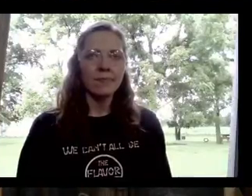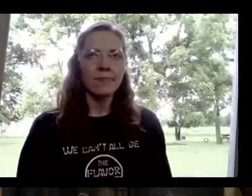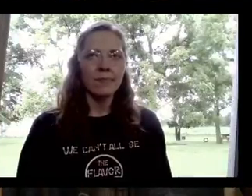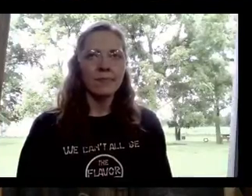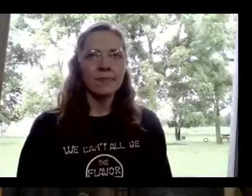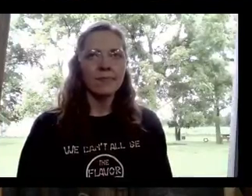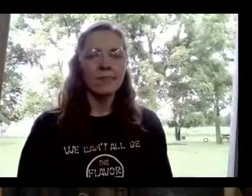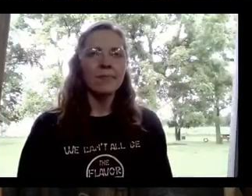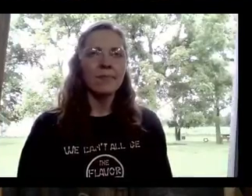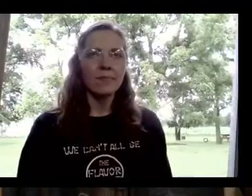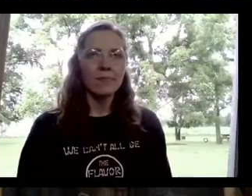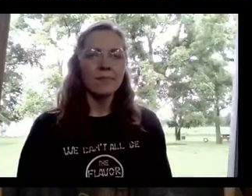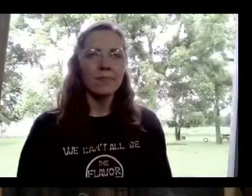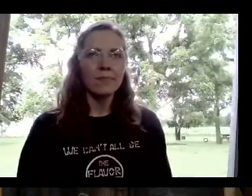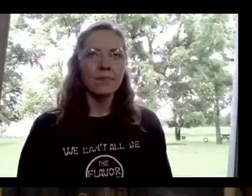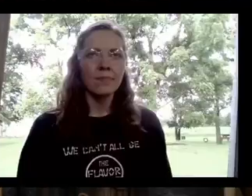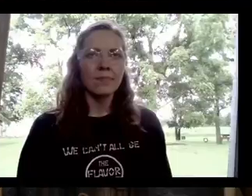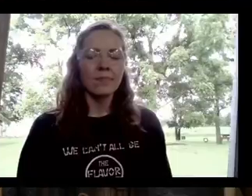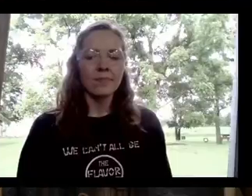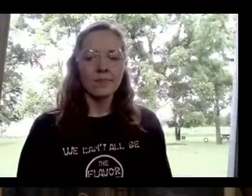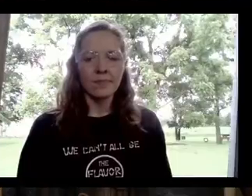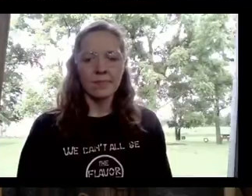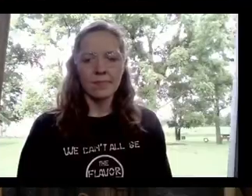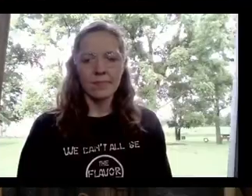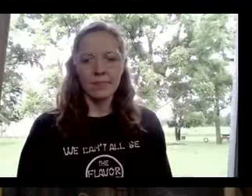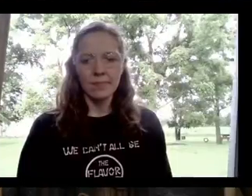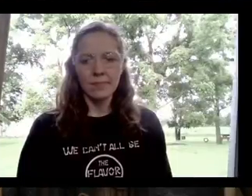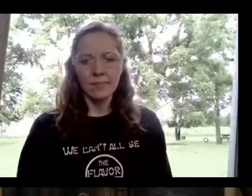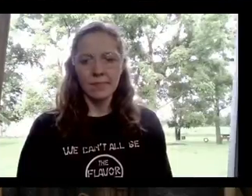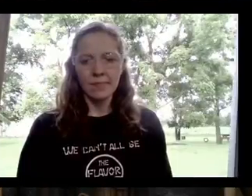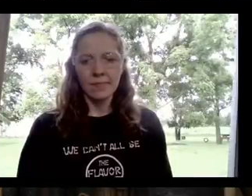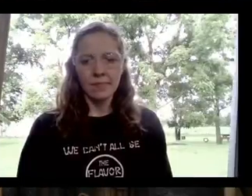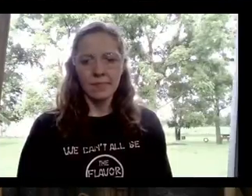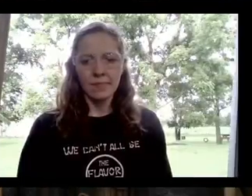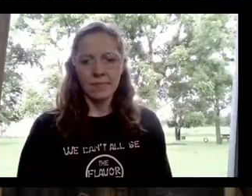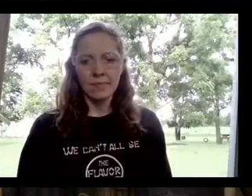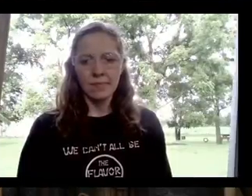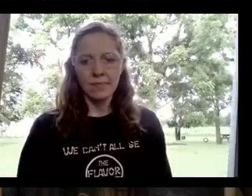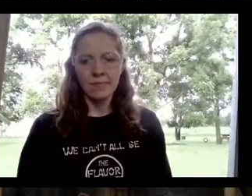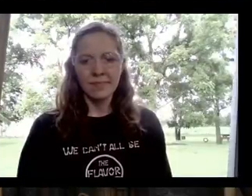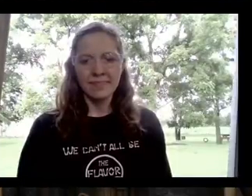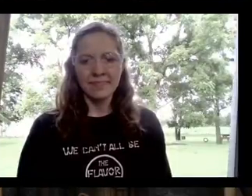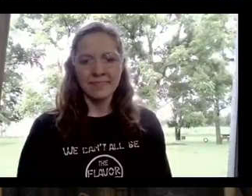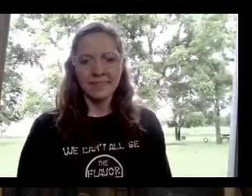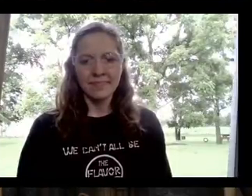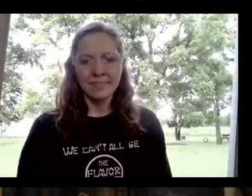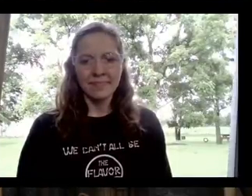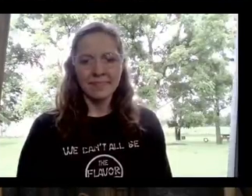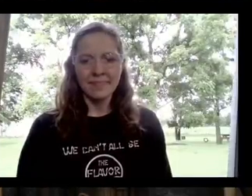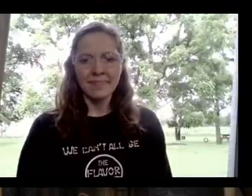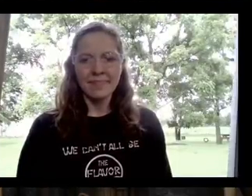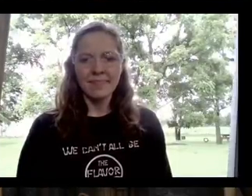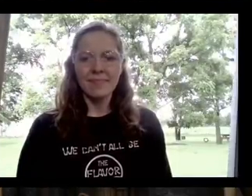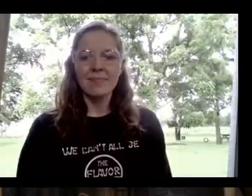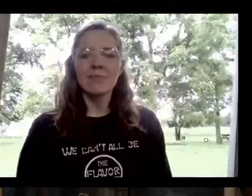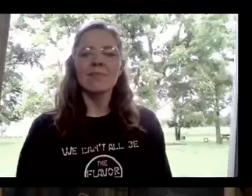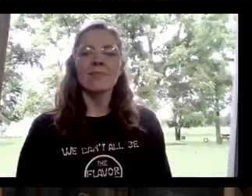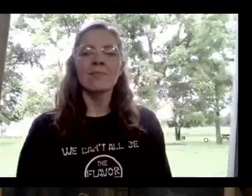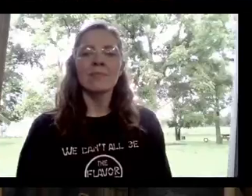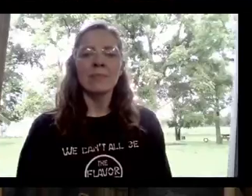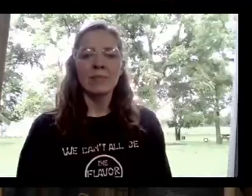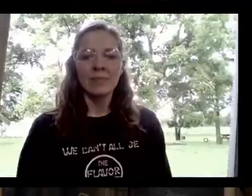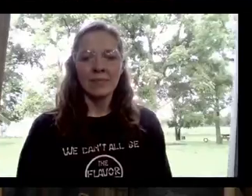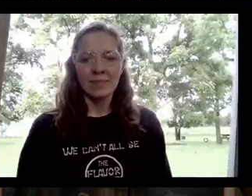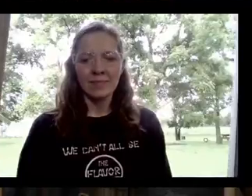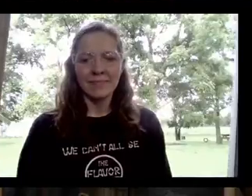every day. I'm not really into sponsorships. unless somebody wants to sponsor me with a power